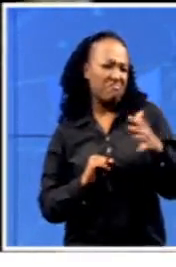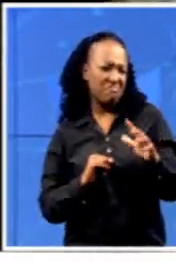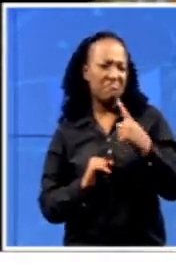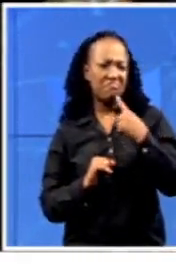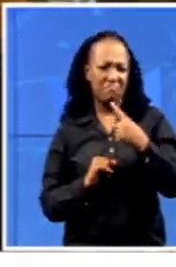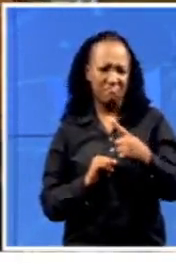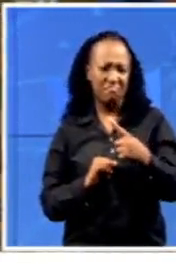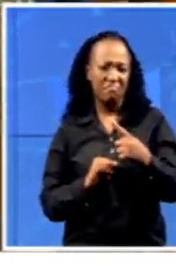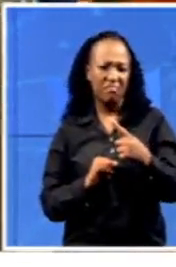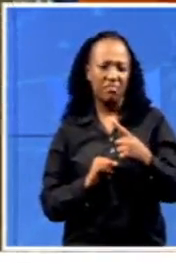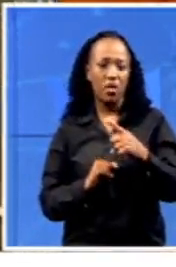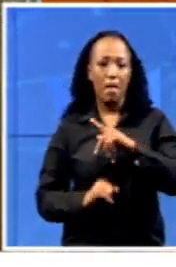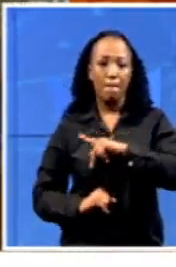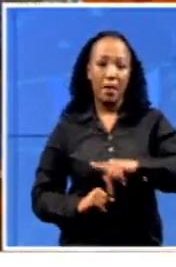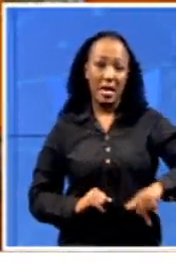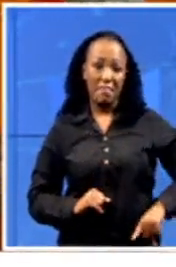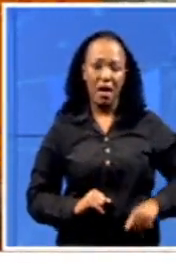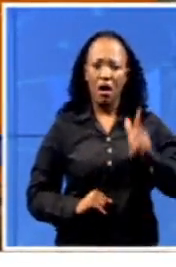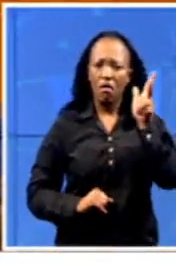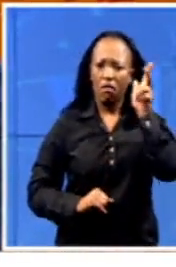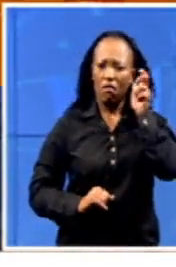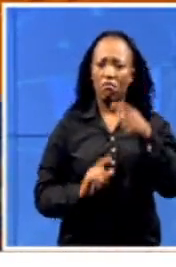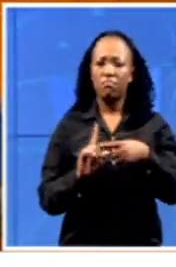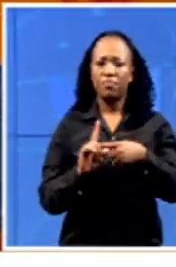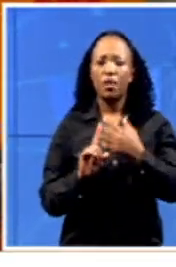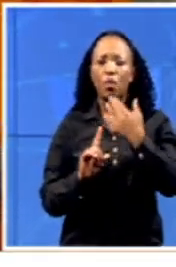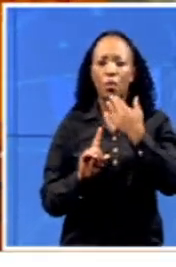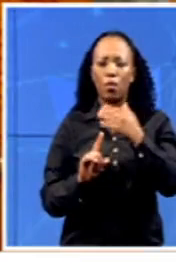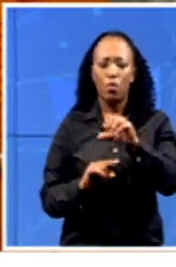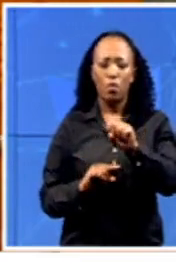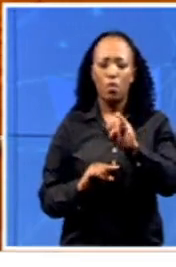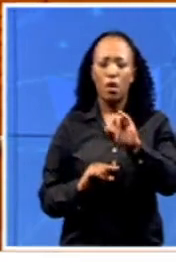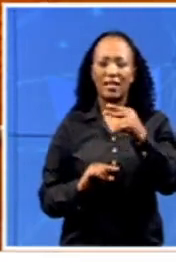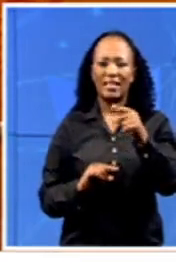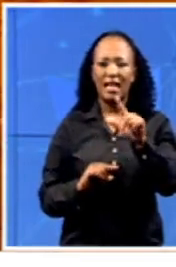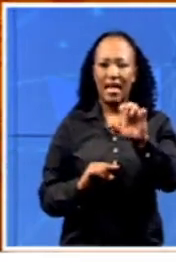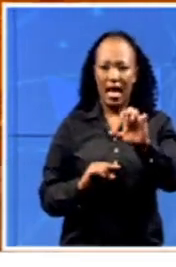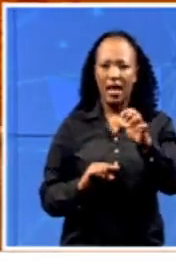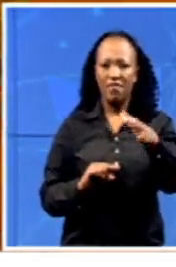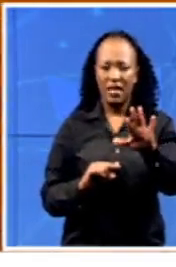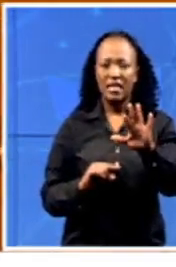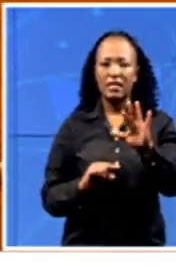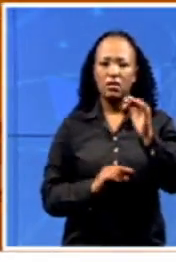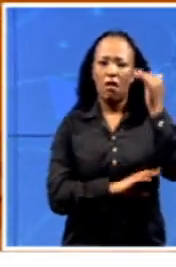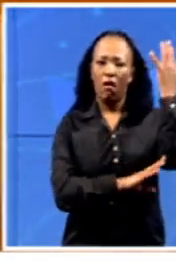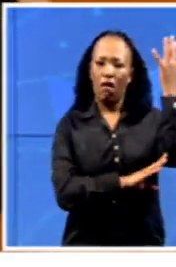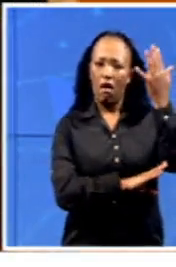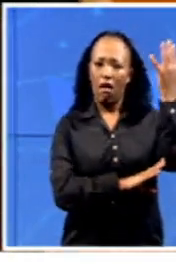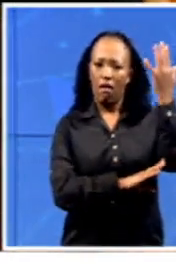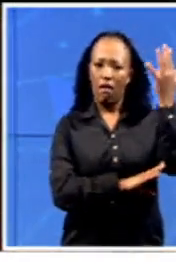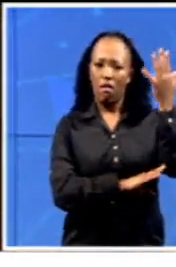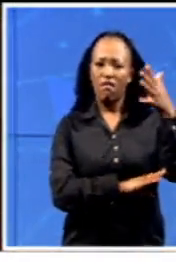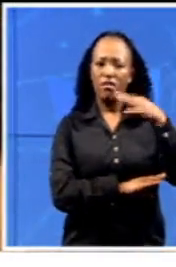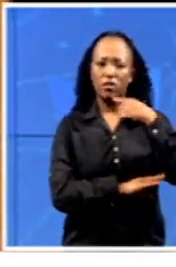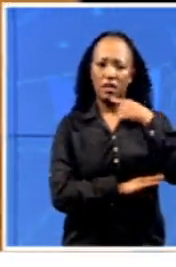heard Premier of the province, Mr. Sihle Zikalala, who was also saying that the province is